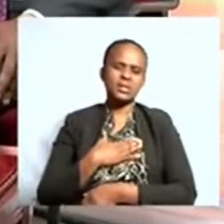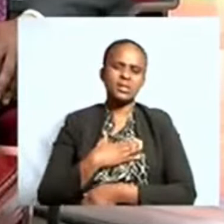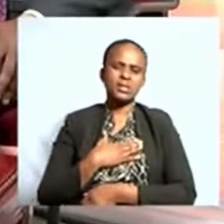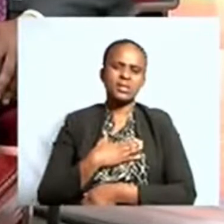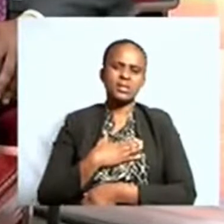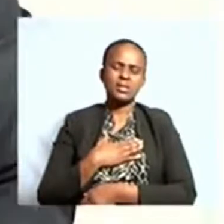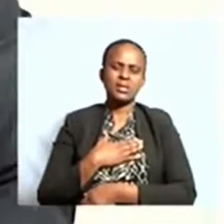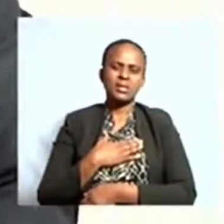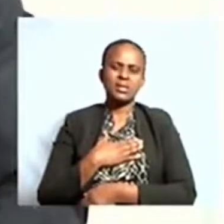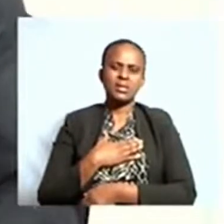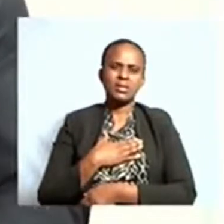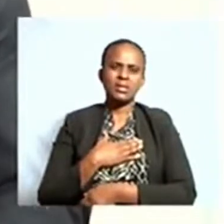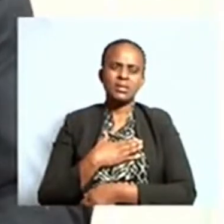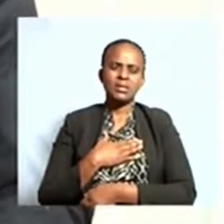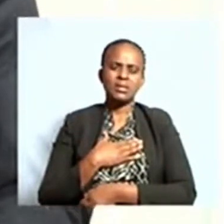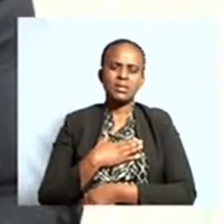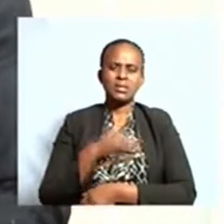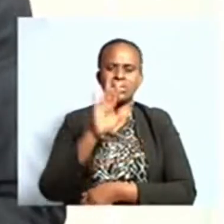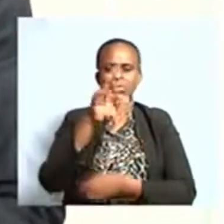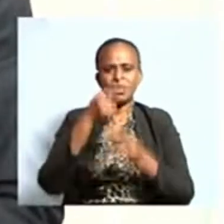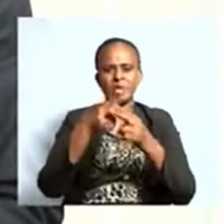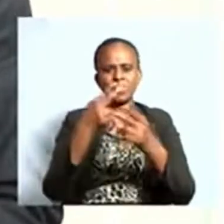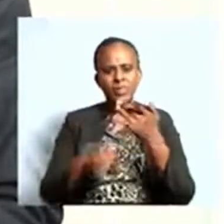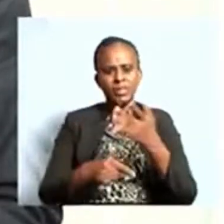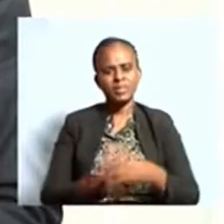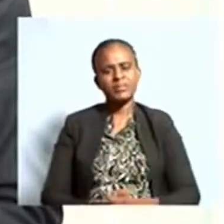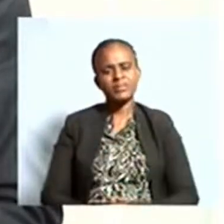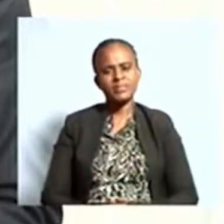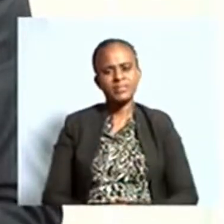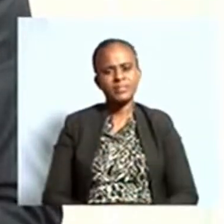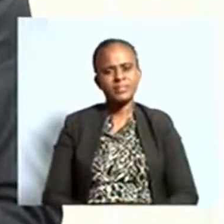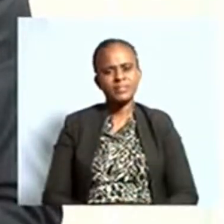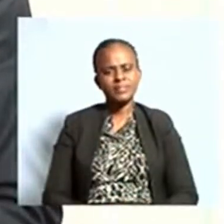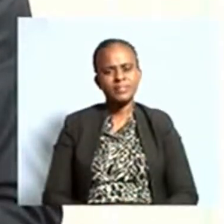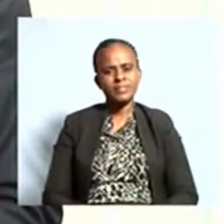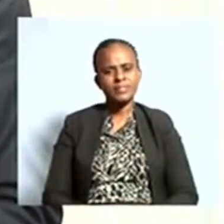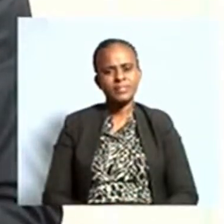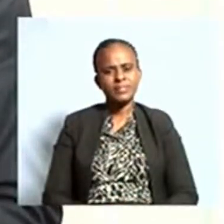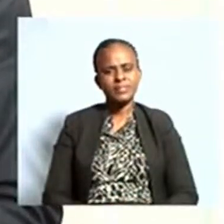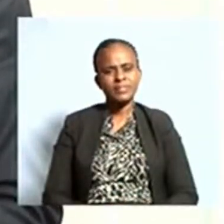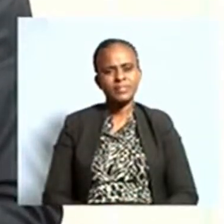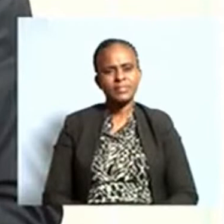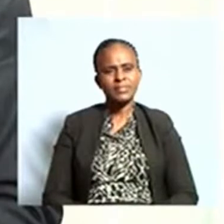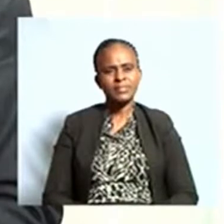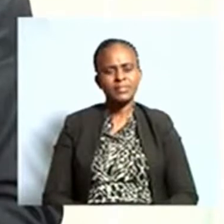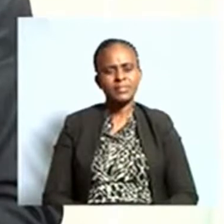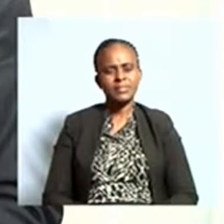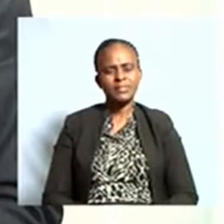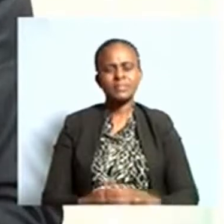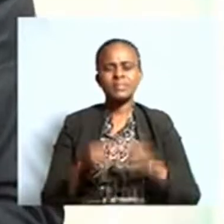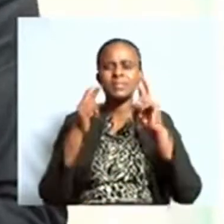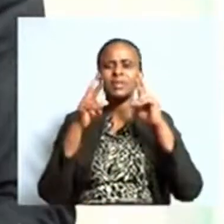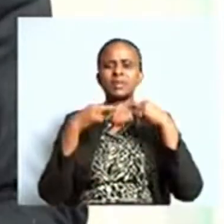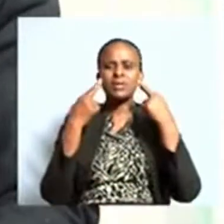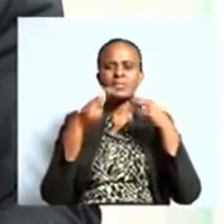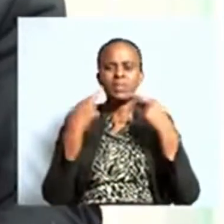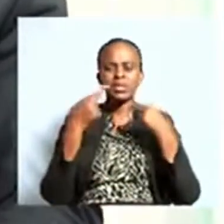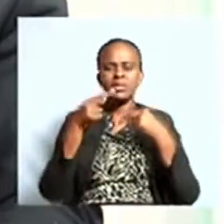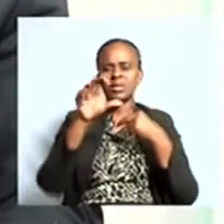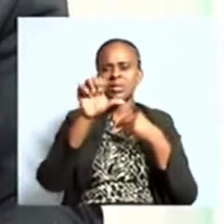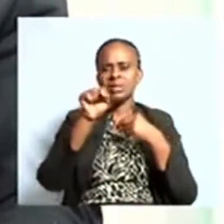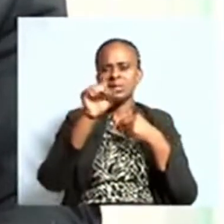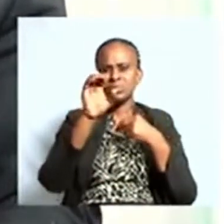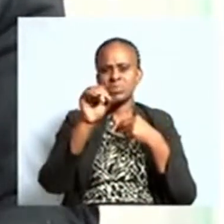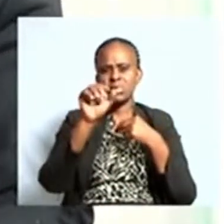please. What's your name and where are you calling us from? This is the Reverend from. Yeah, now you see you're making